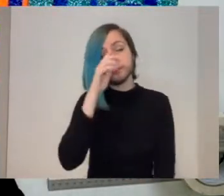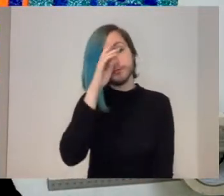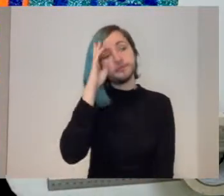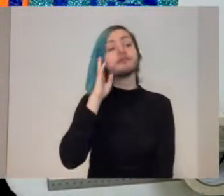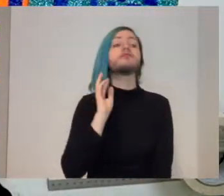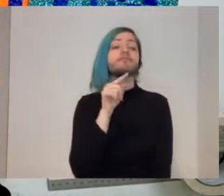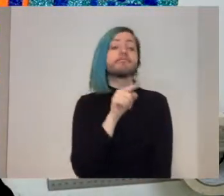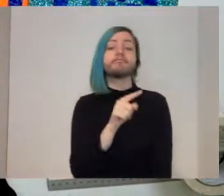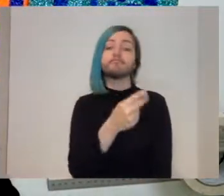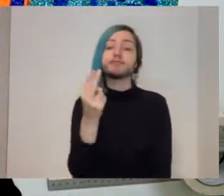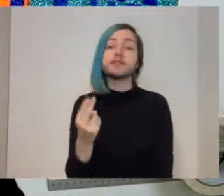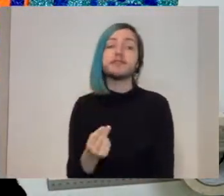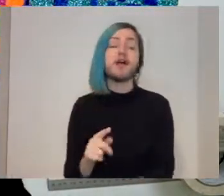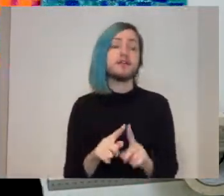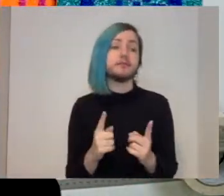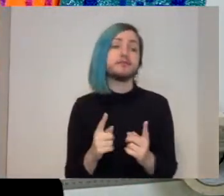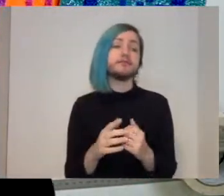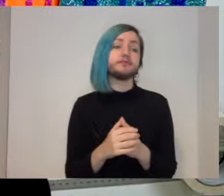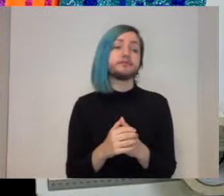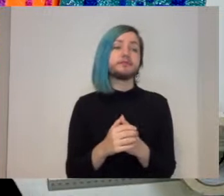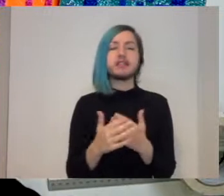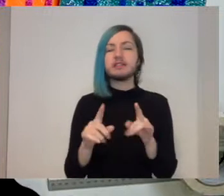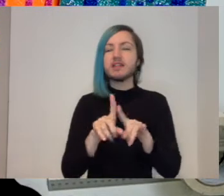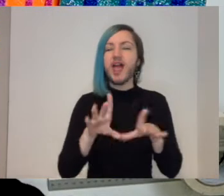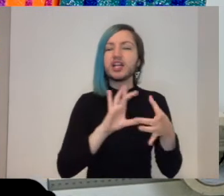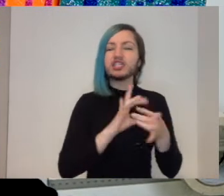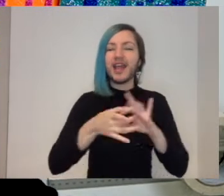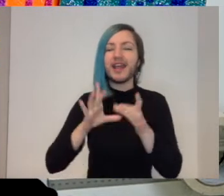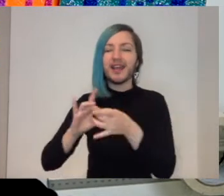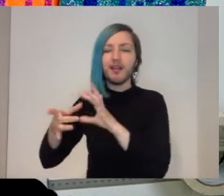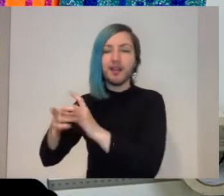This is a design that's sort of more like chains.